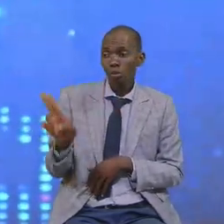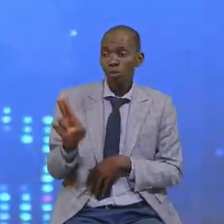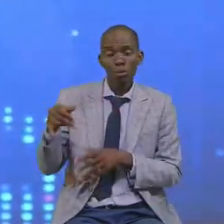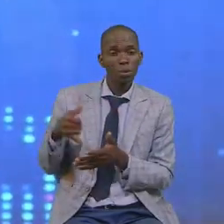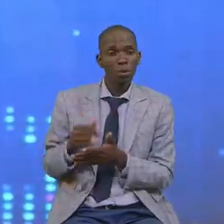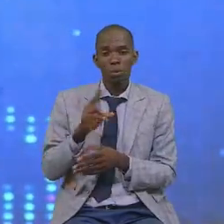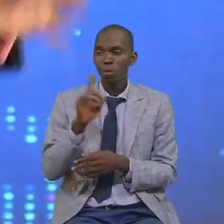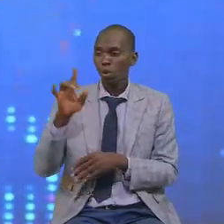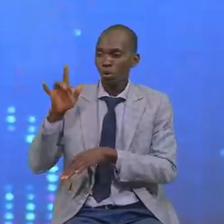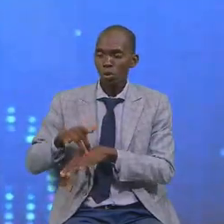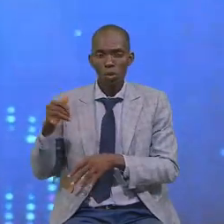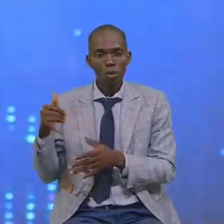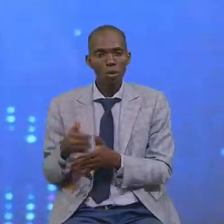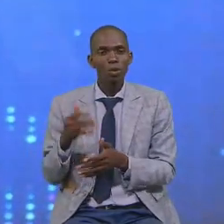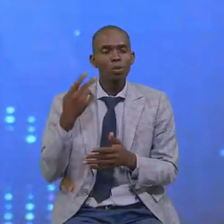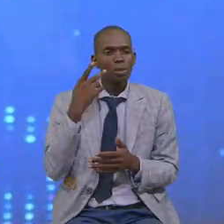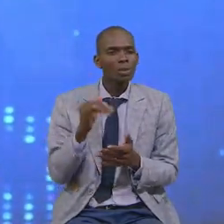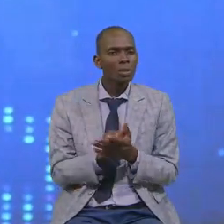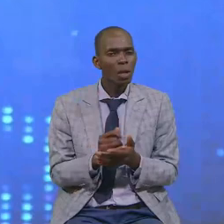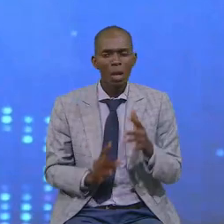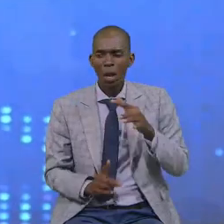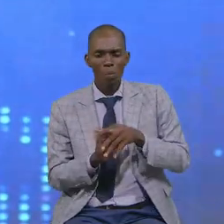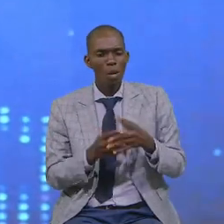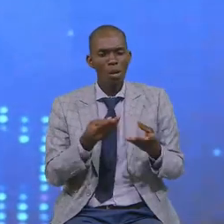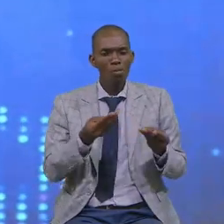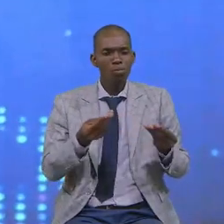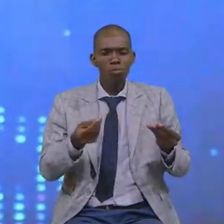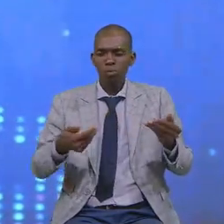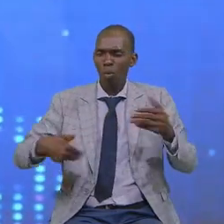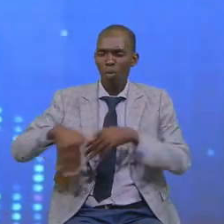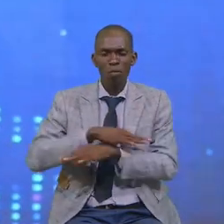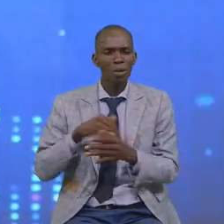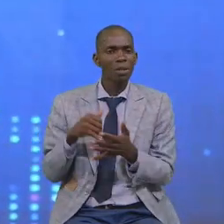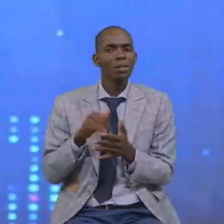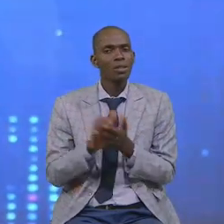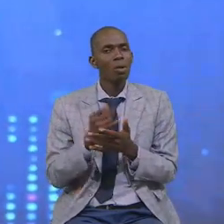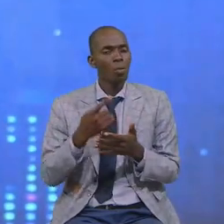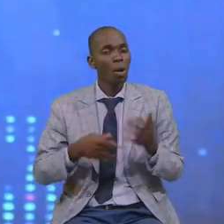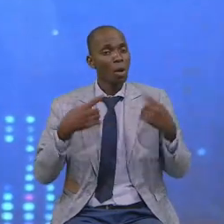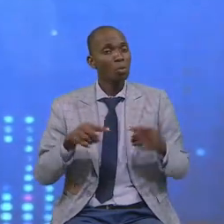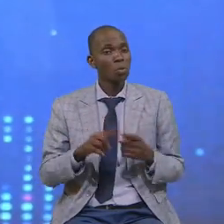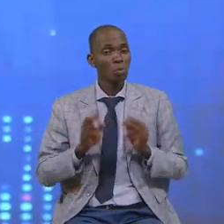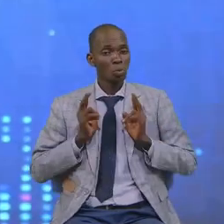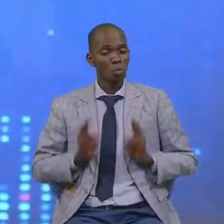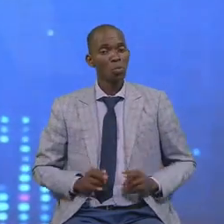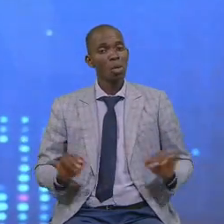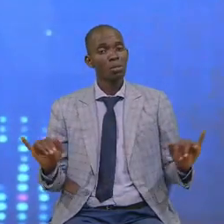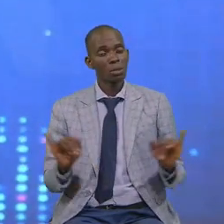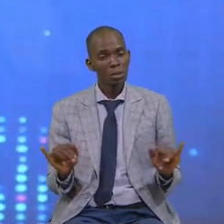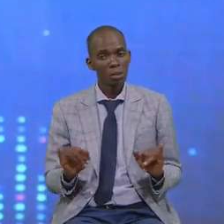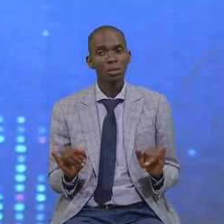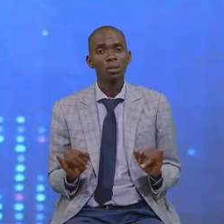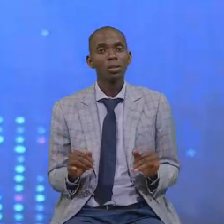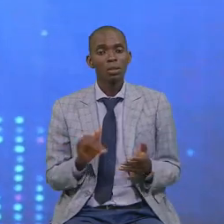to spoil it, dust will gather. And that's what it does to the human being. Dust